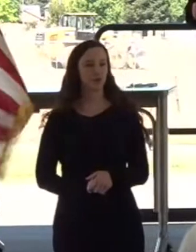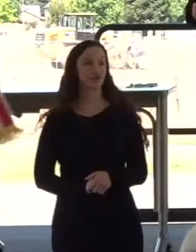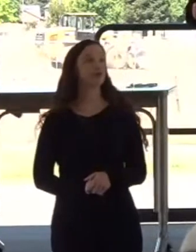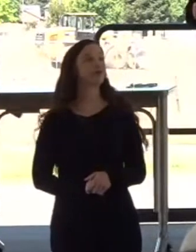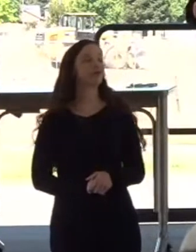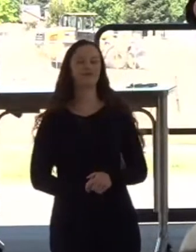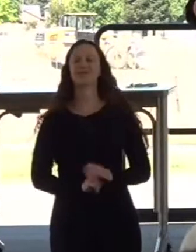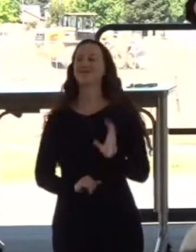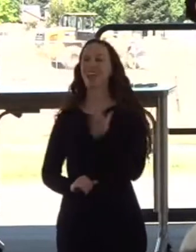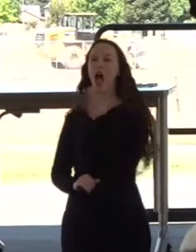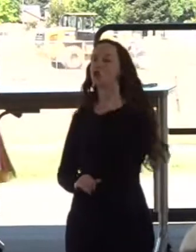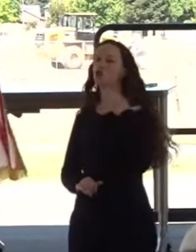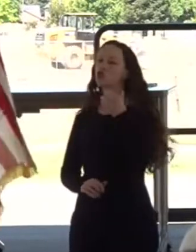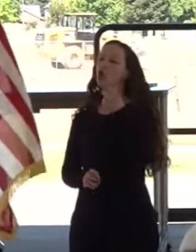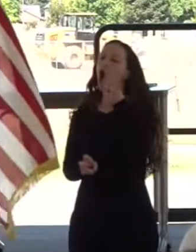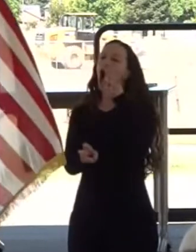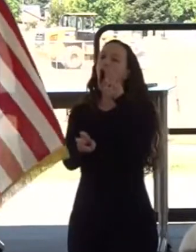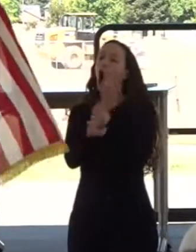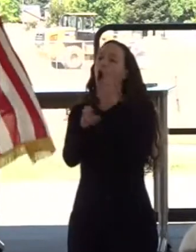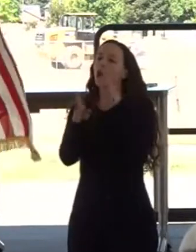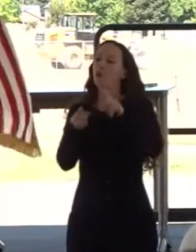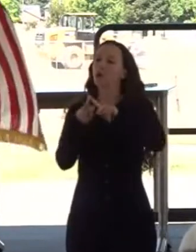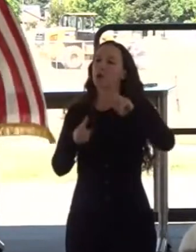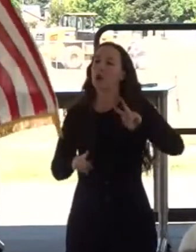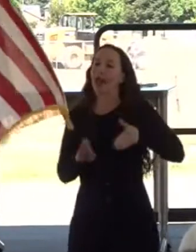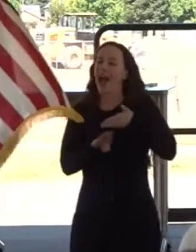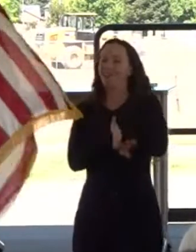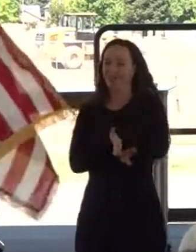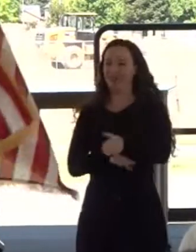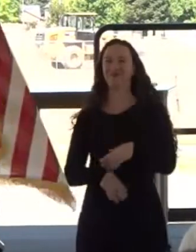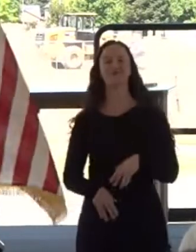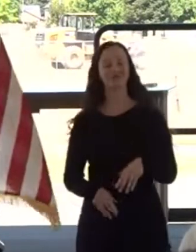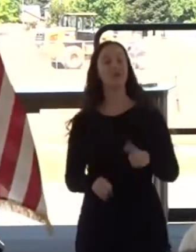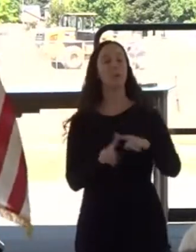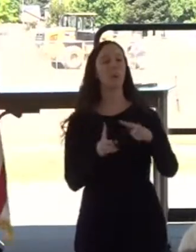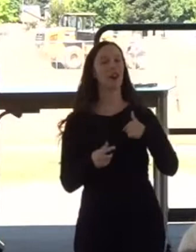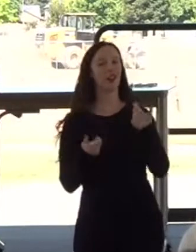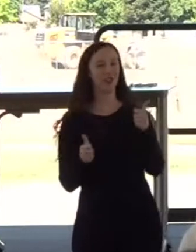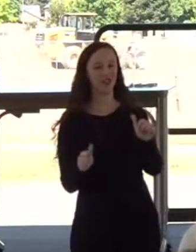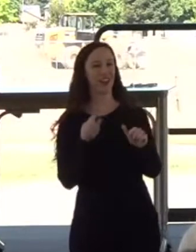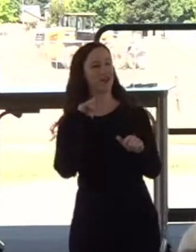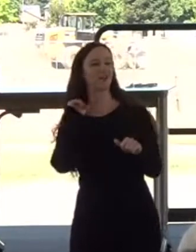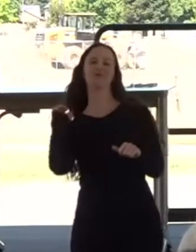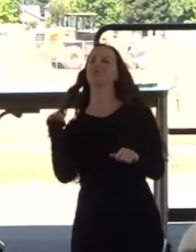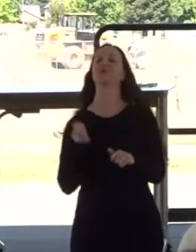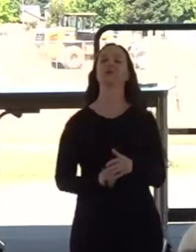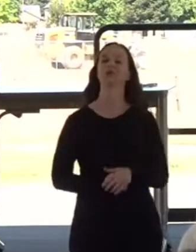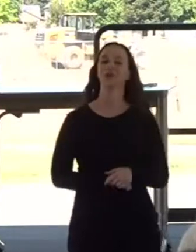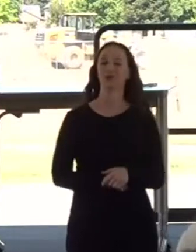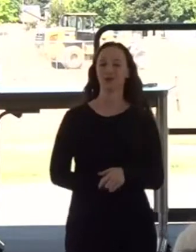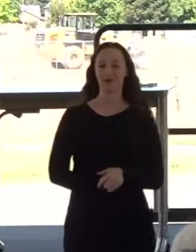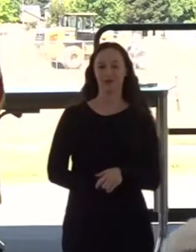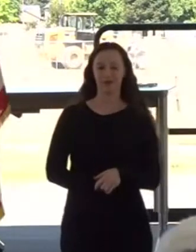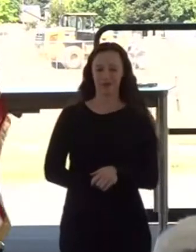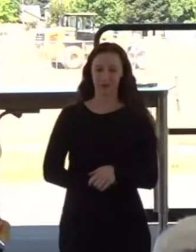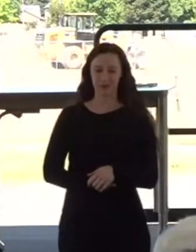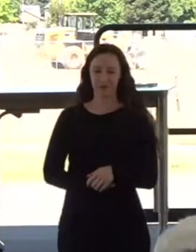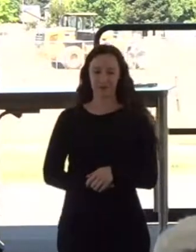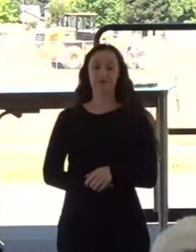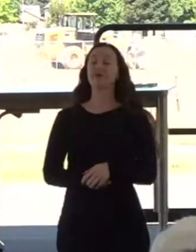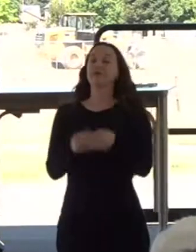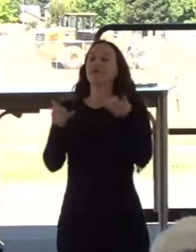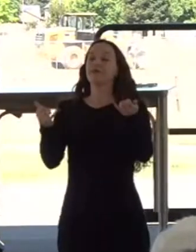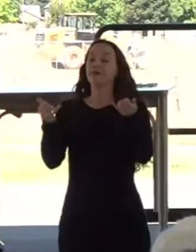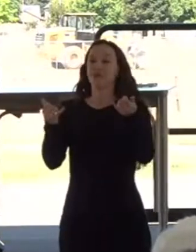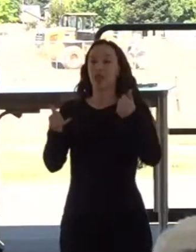Our chancellor's always a hard act to follow. But I will try, because now I